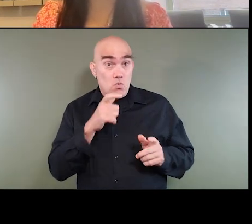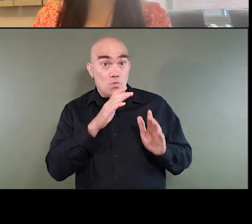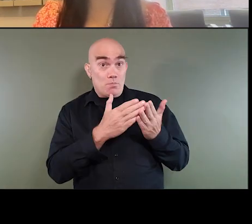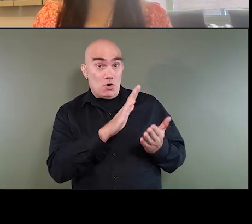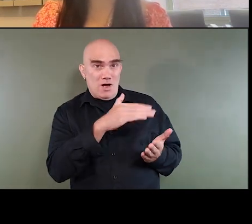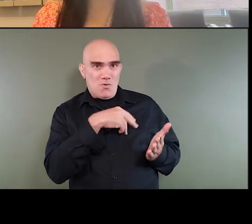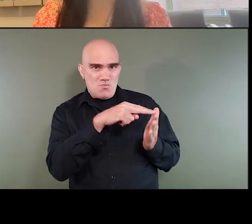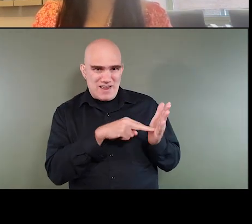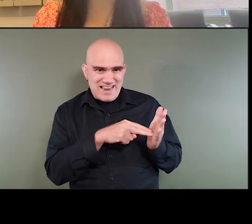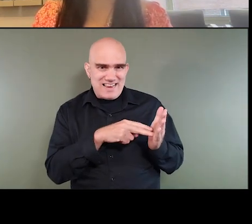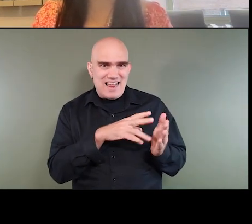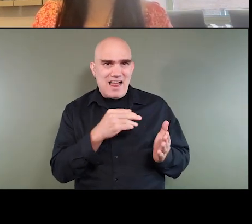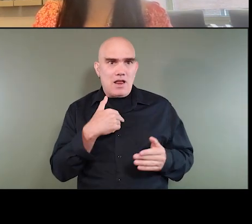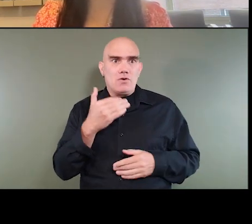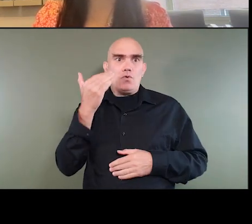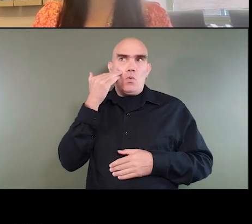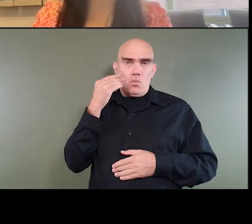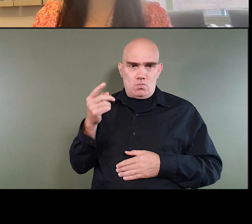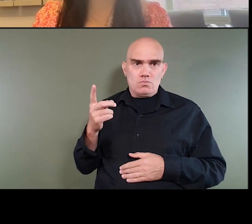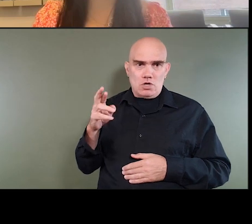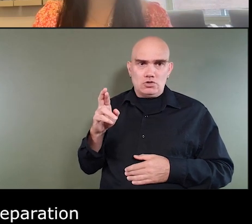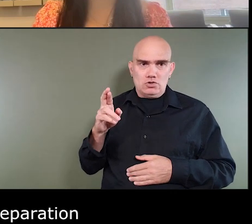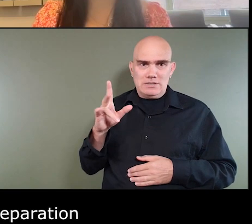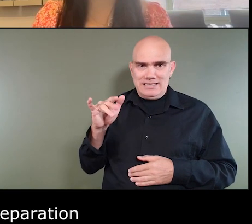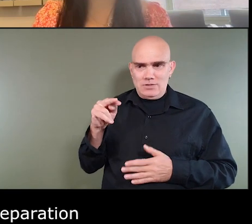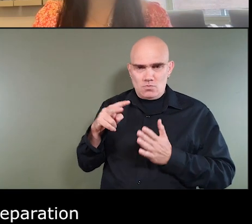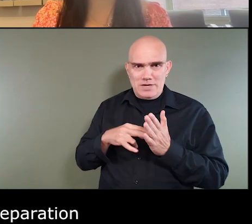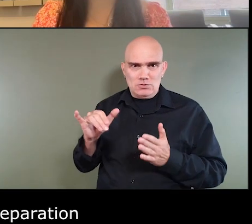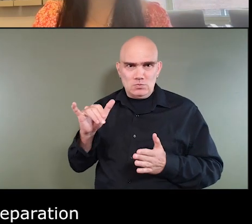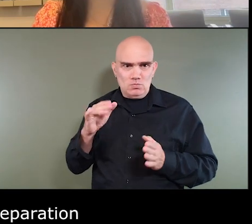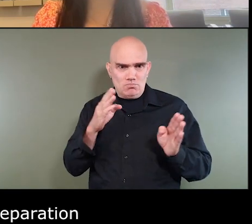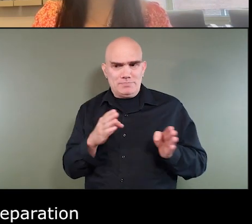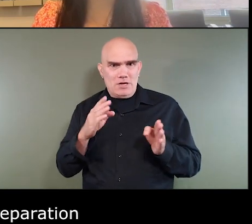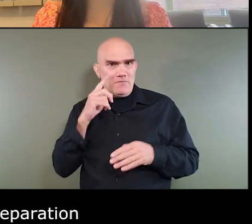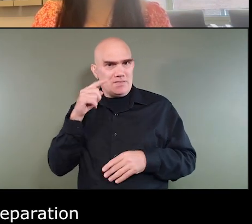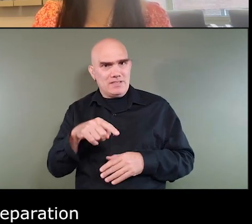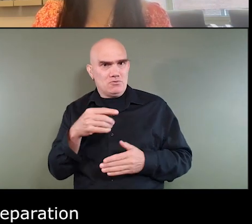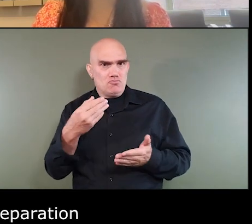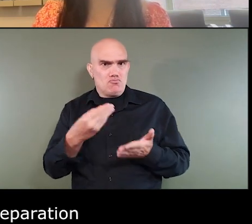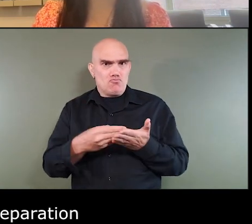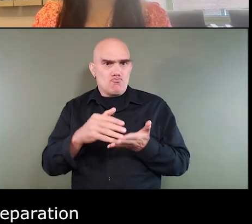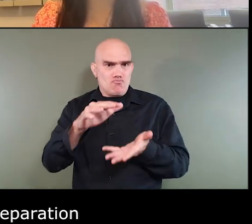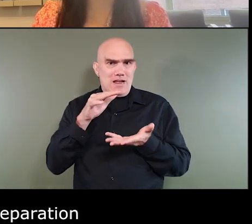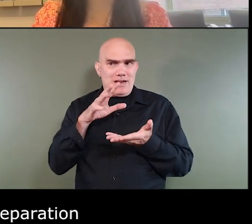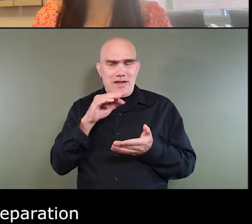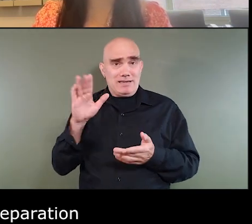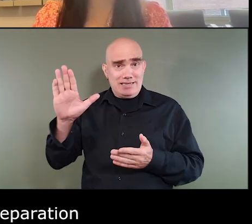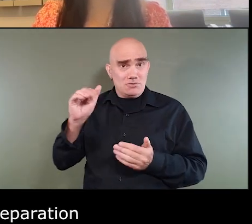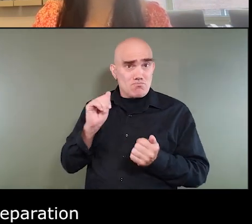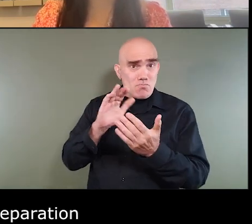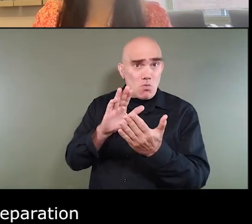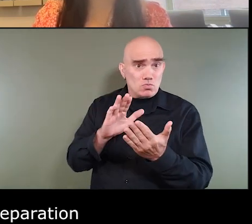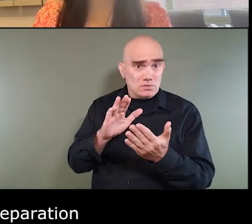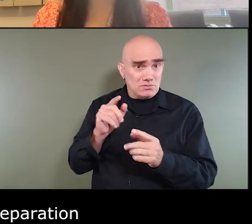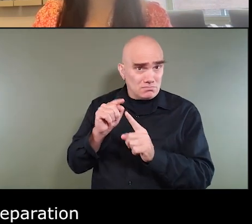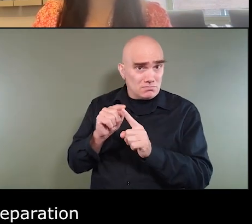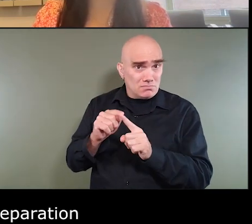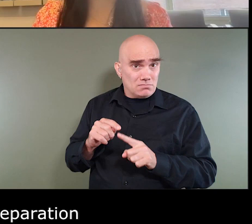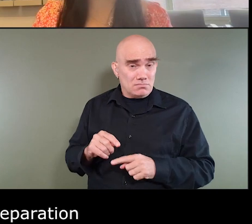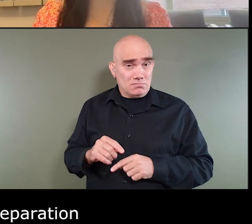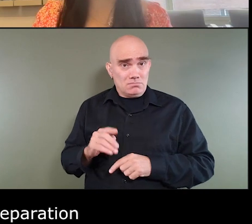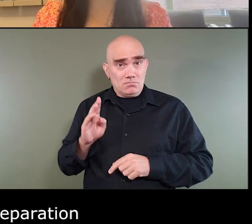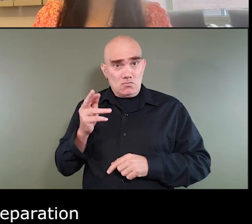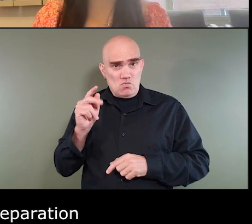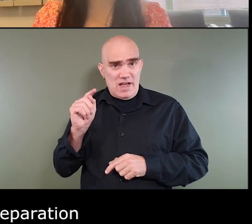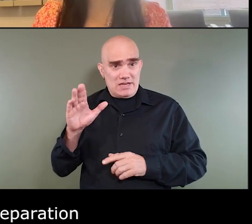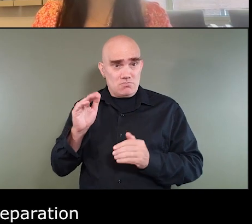whose book I read, and I know Dr. Lin read as well in preparation for this grant, and